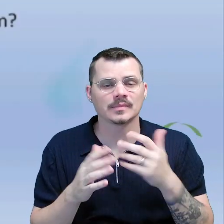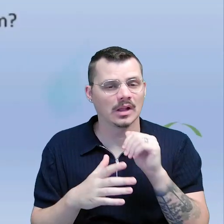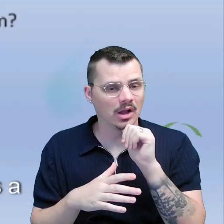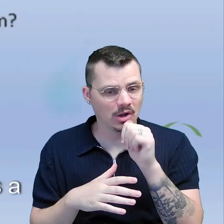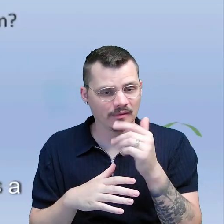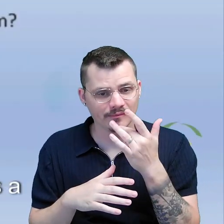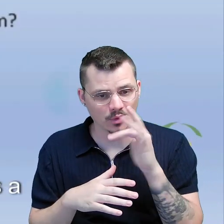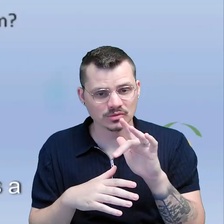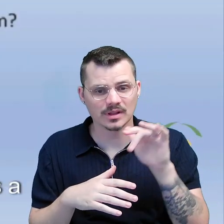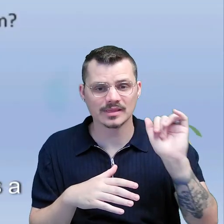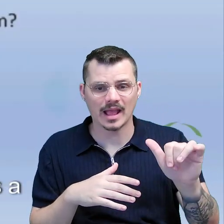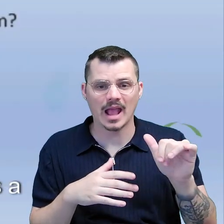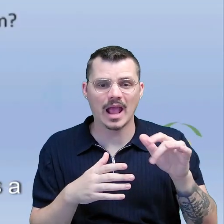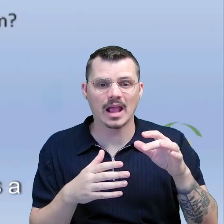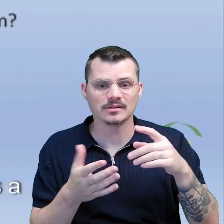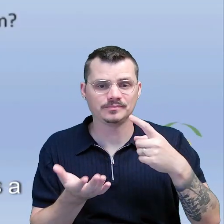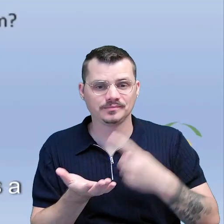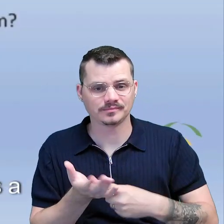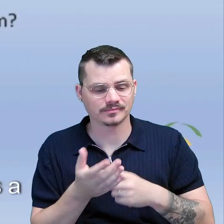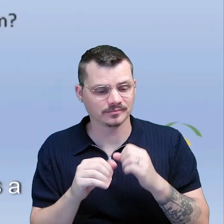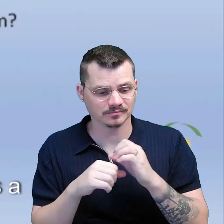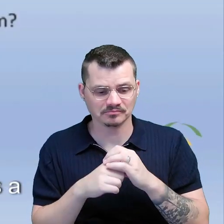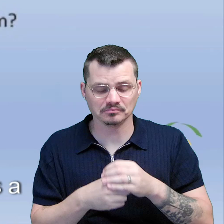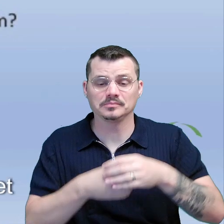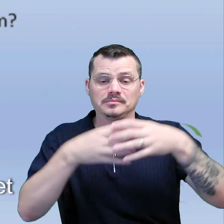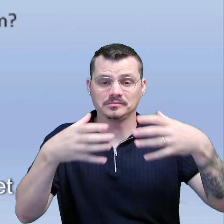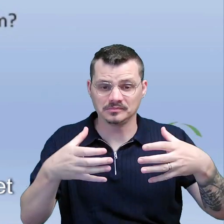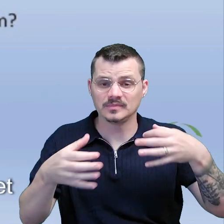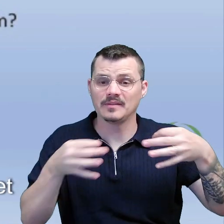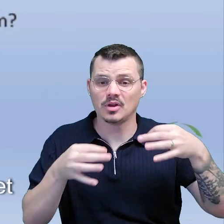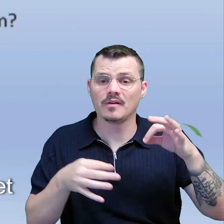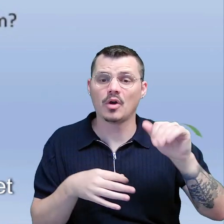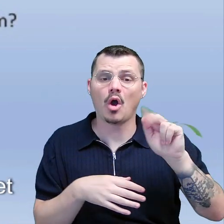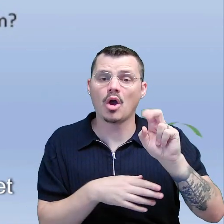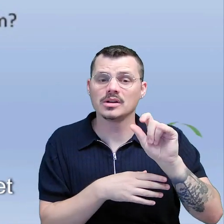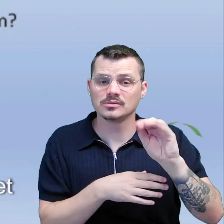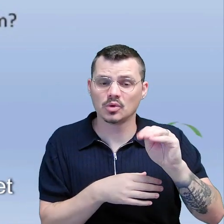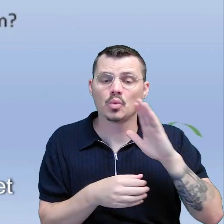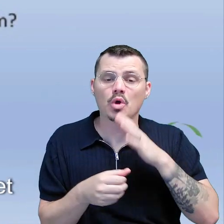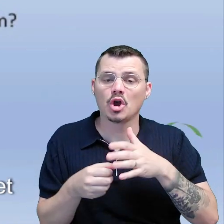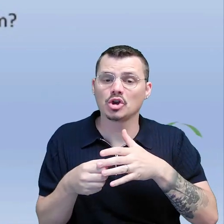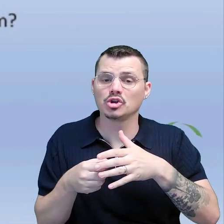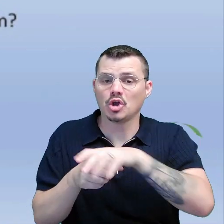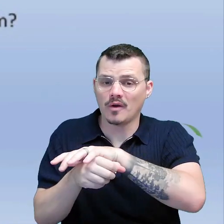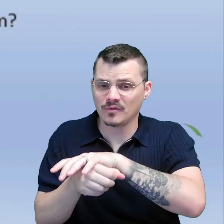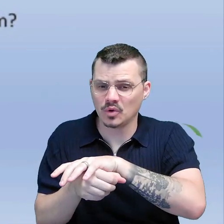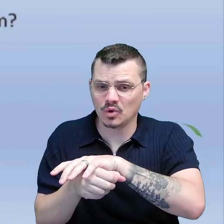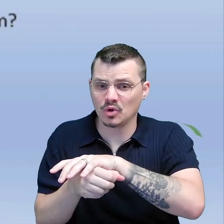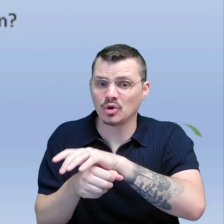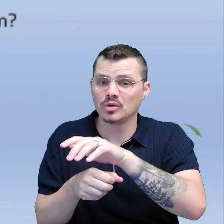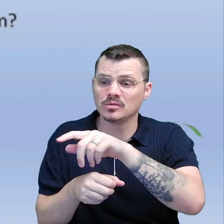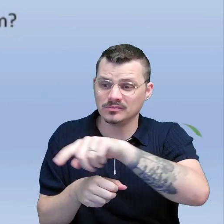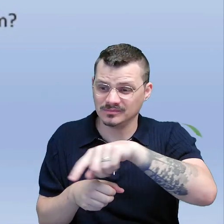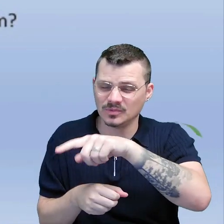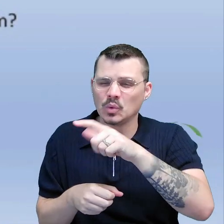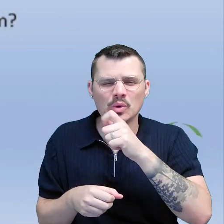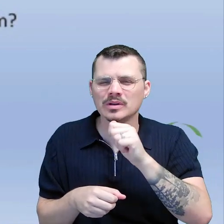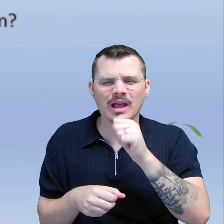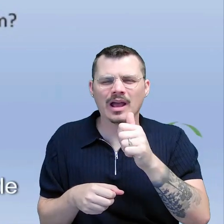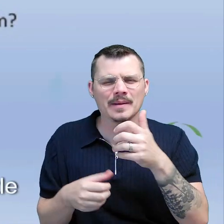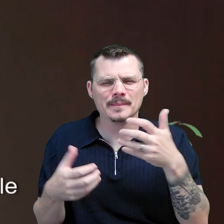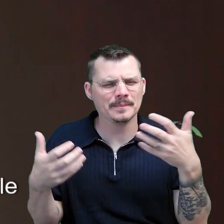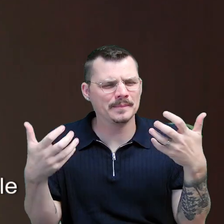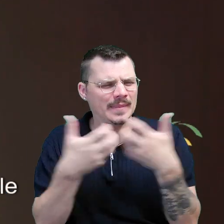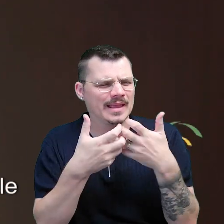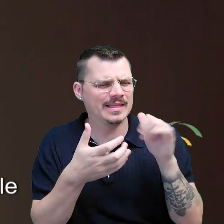unfortunately, this expanded definition of autism covers a lot of people where they don't really meet the core criteria.